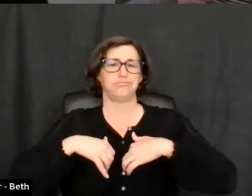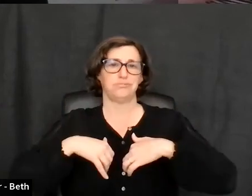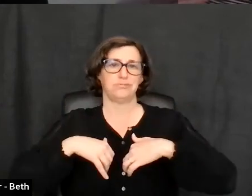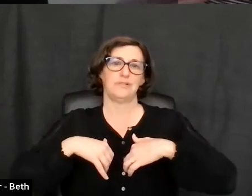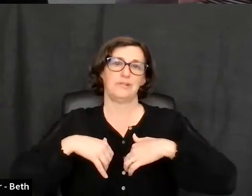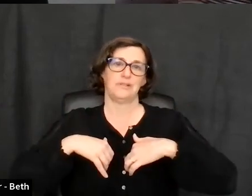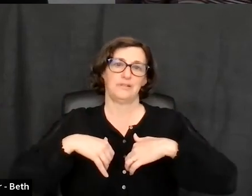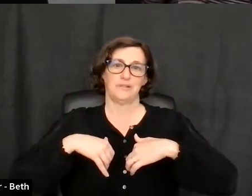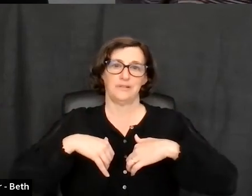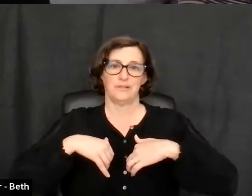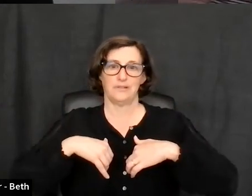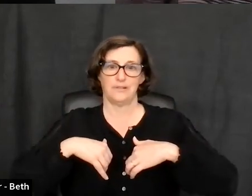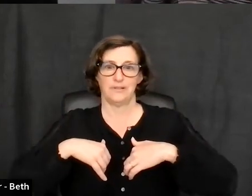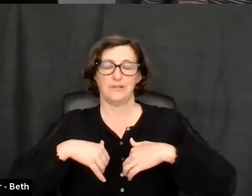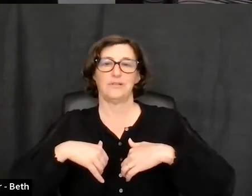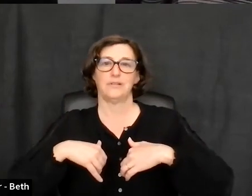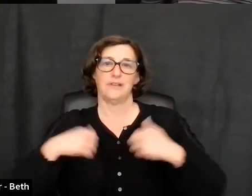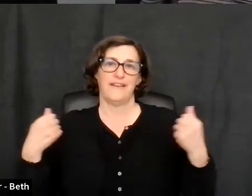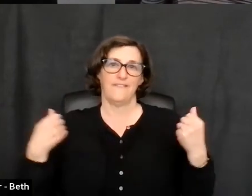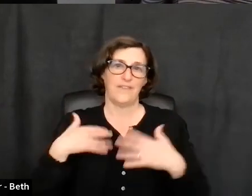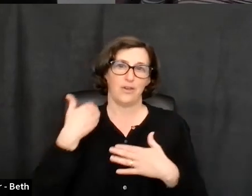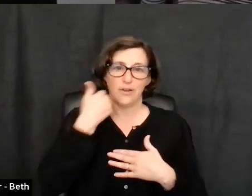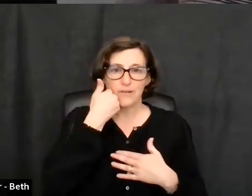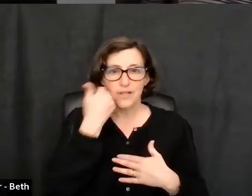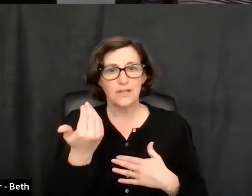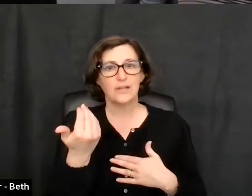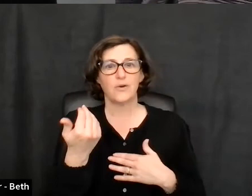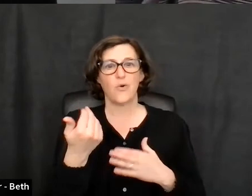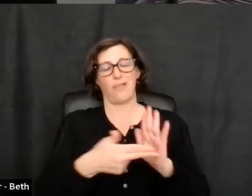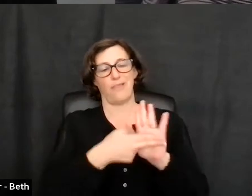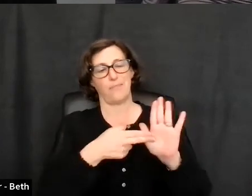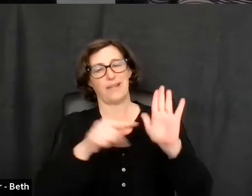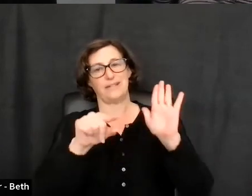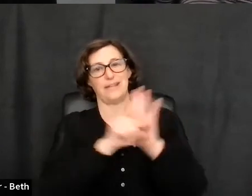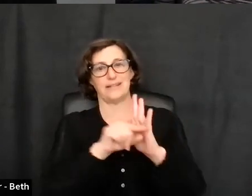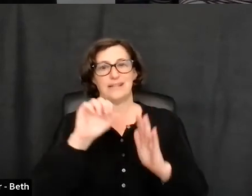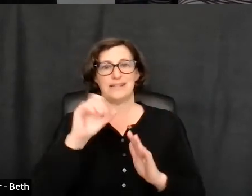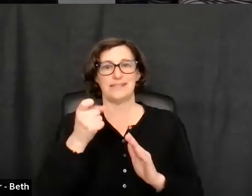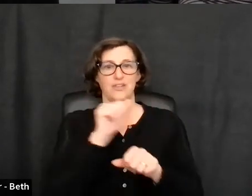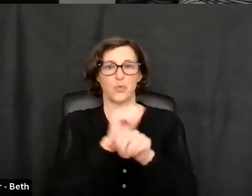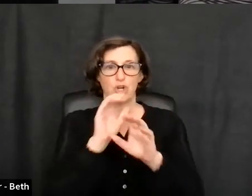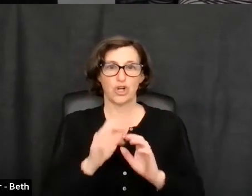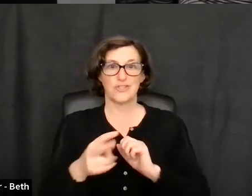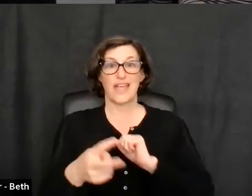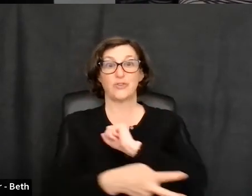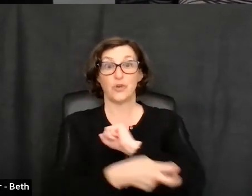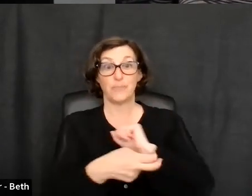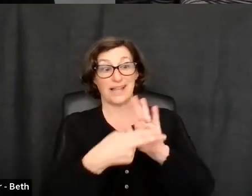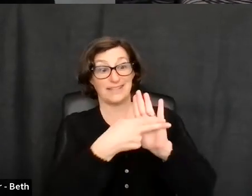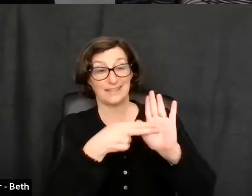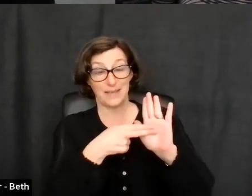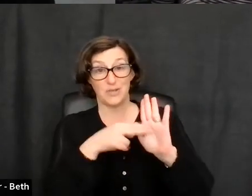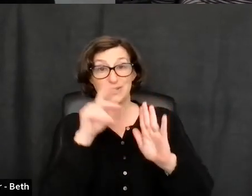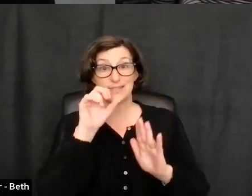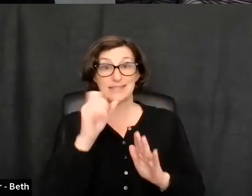whorephobia and stigma against sex workers and criminalization of sex workers. And we like won